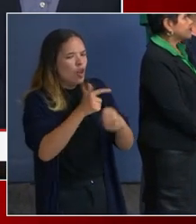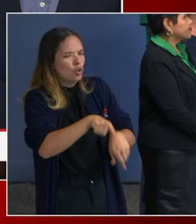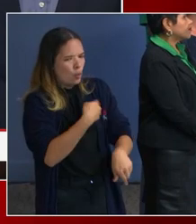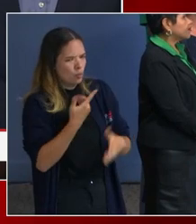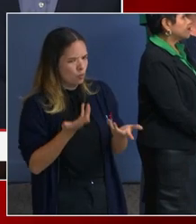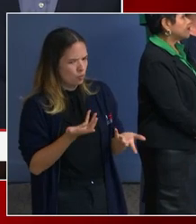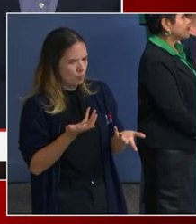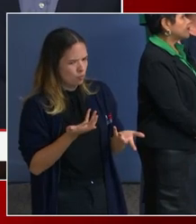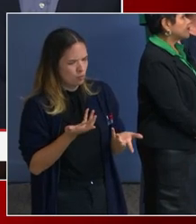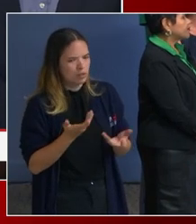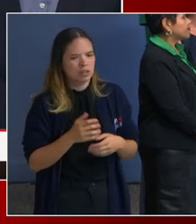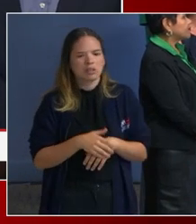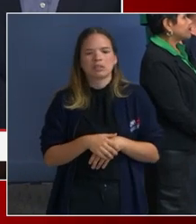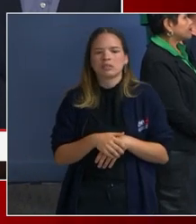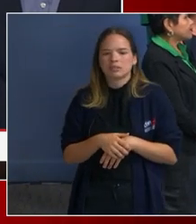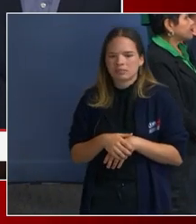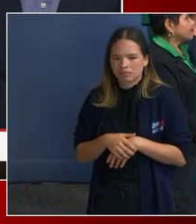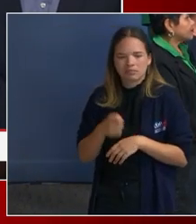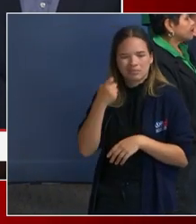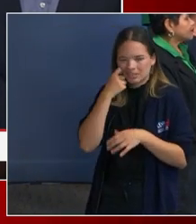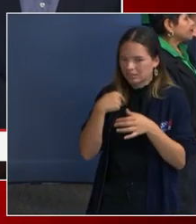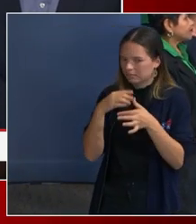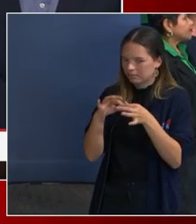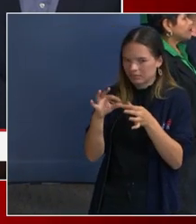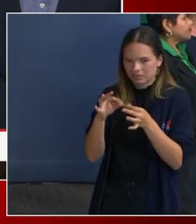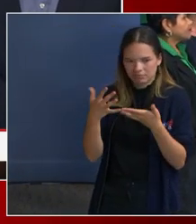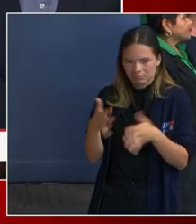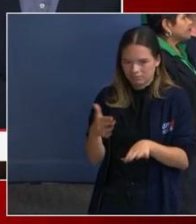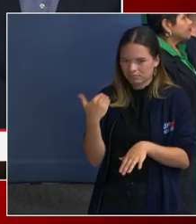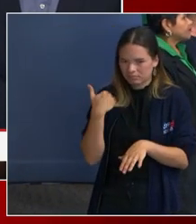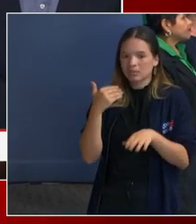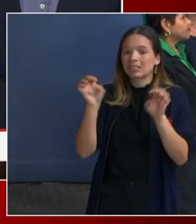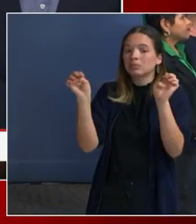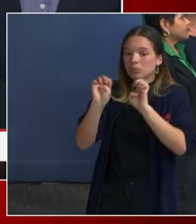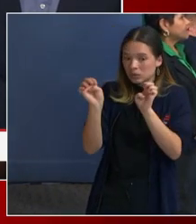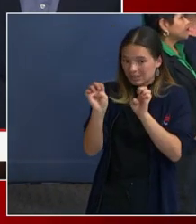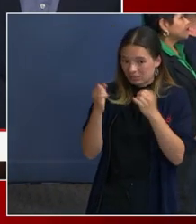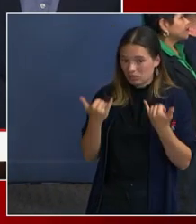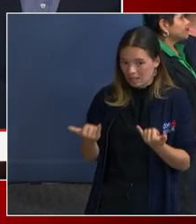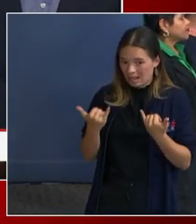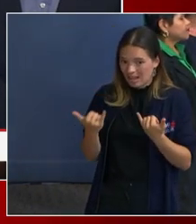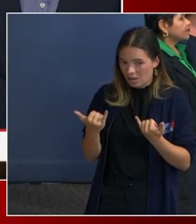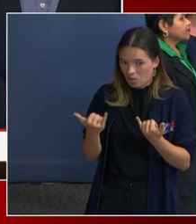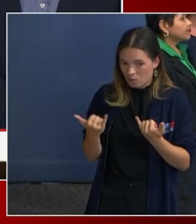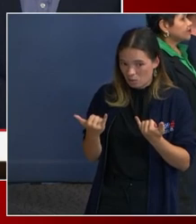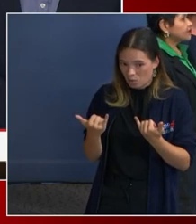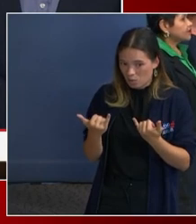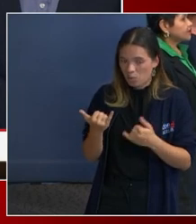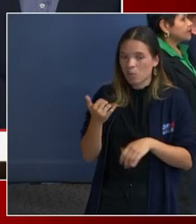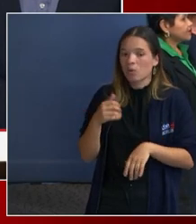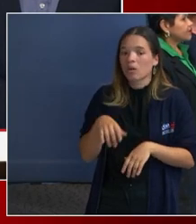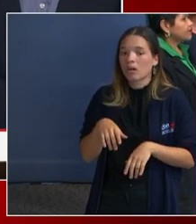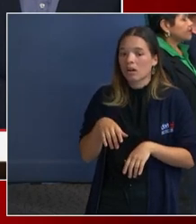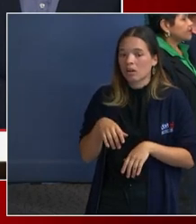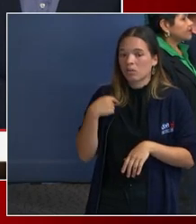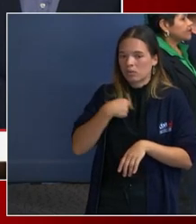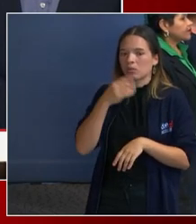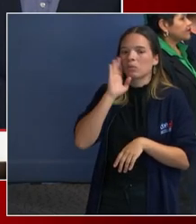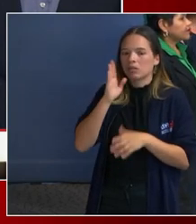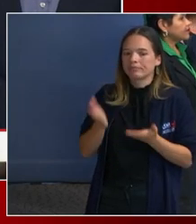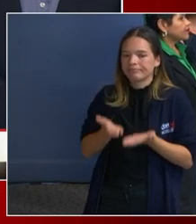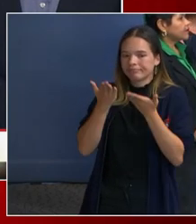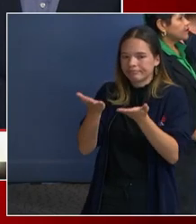as I mentioned, we're operating in an emergency right now. We'll present to the